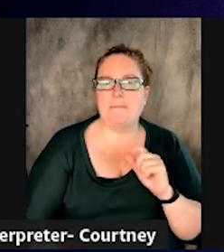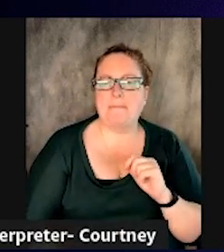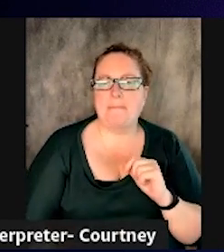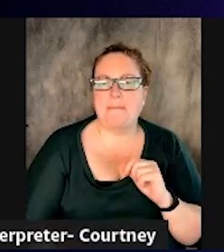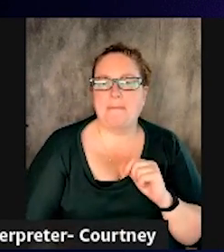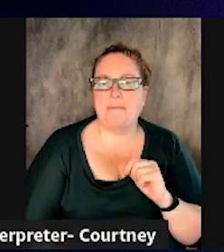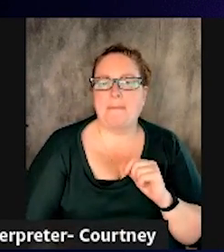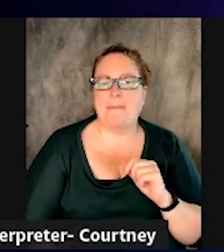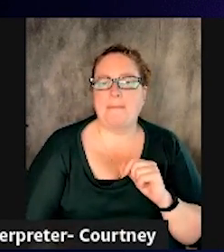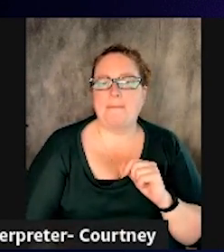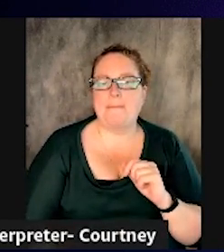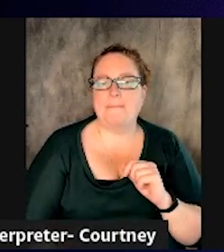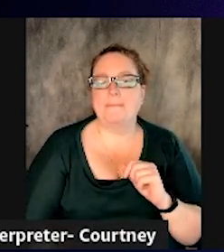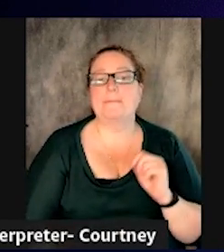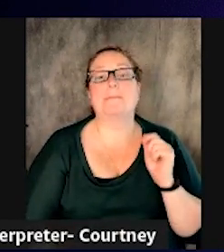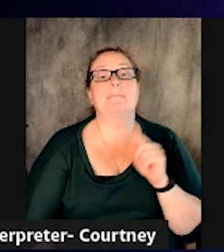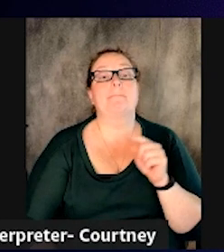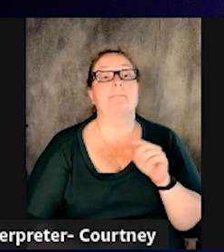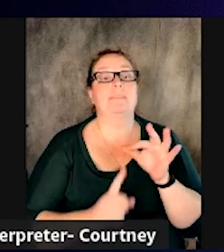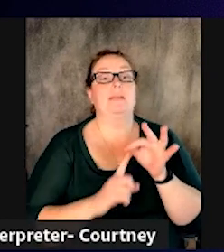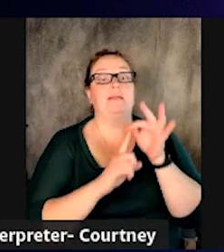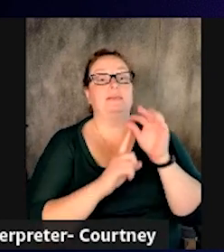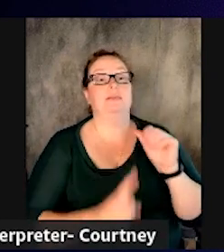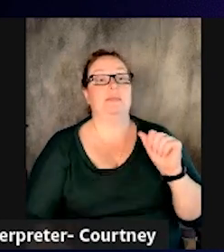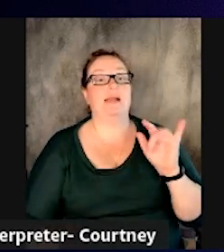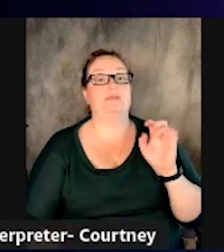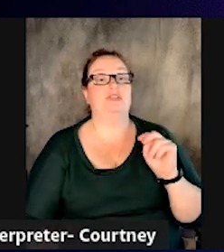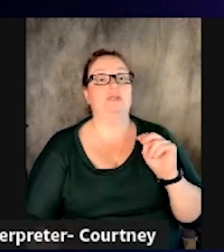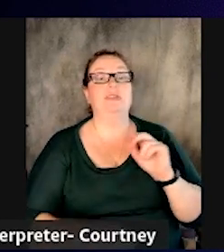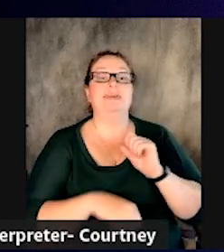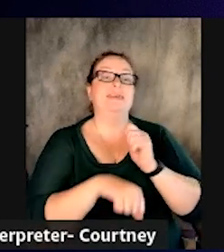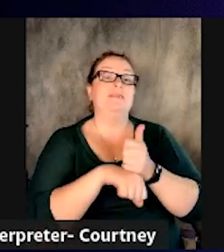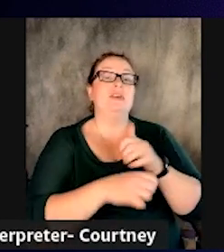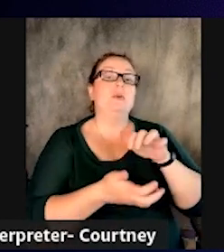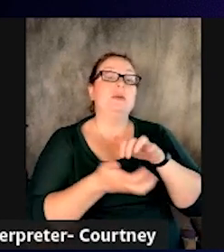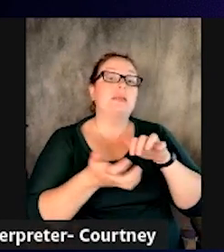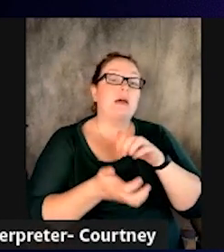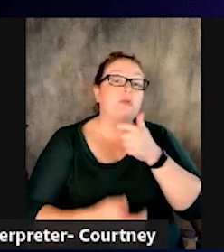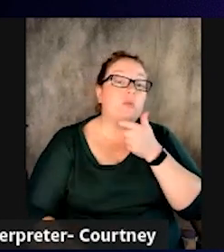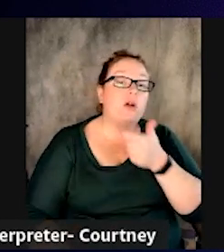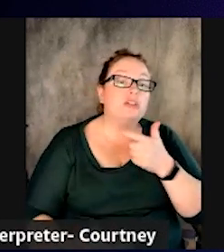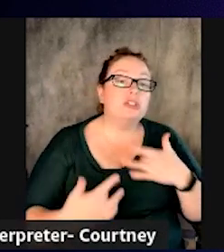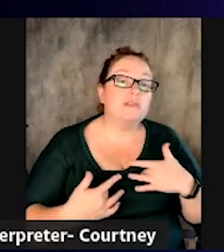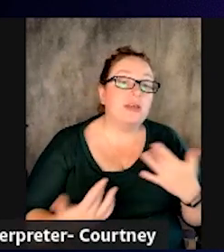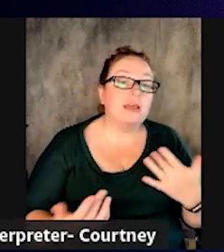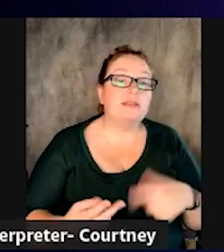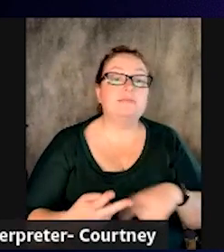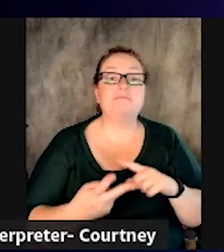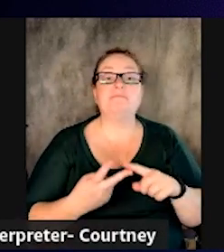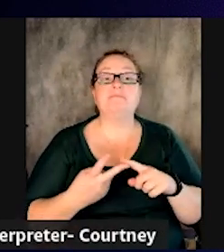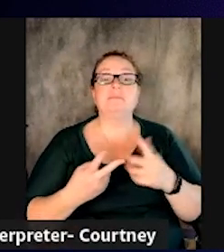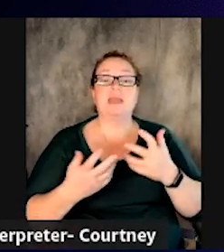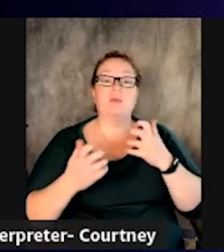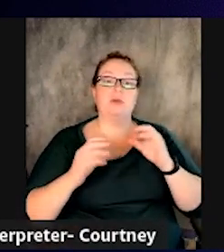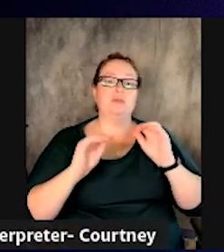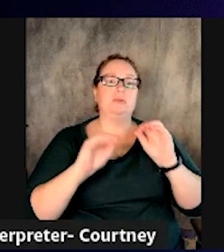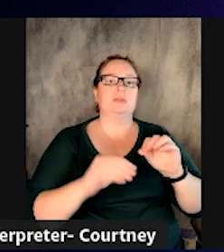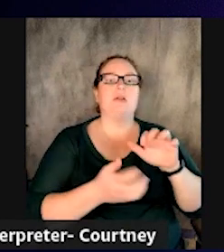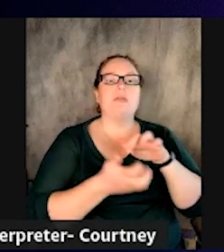So this is a custom action to configure a CloudWatch event. I want to install the CloudWatch